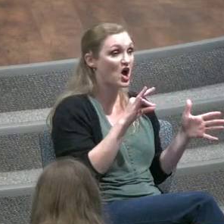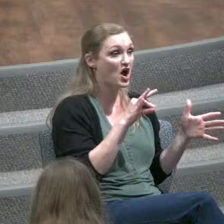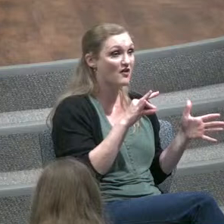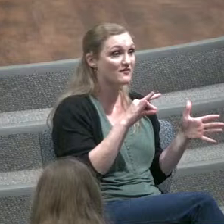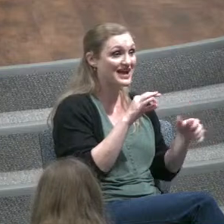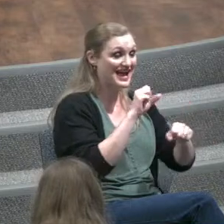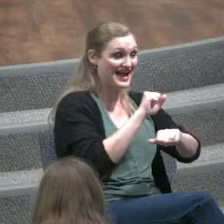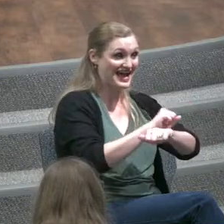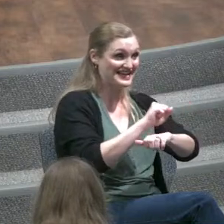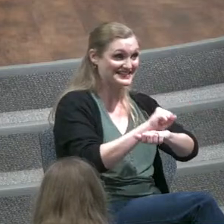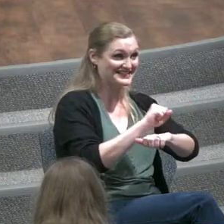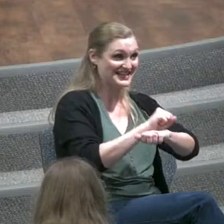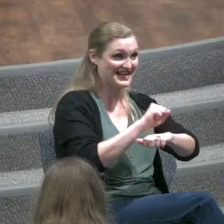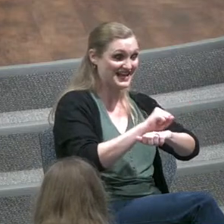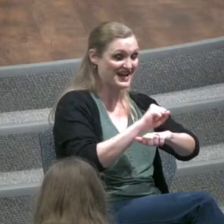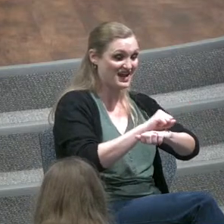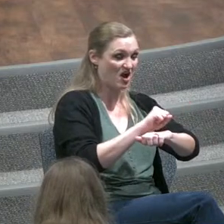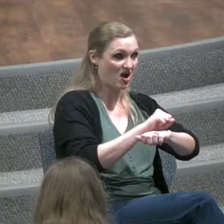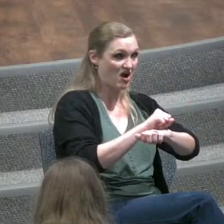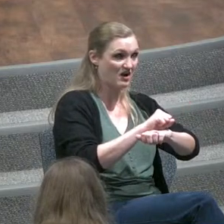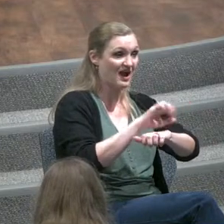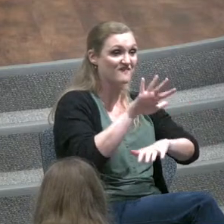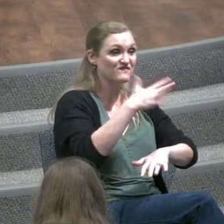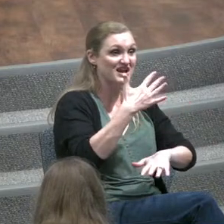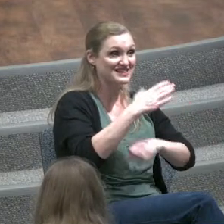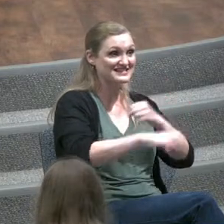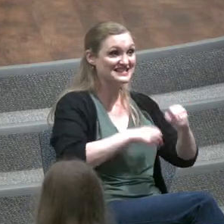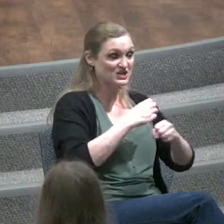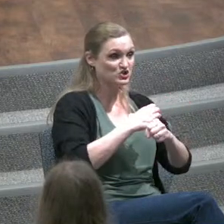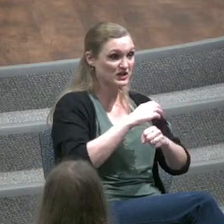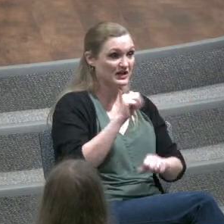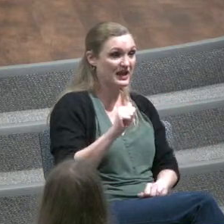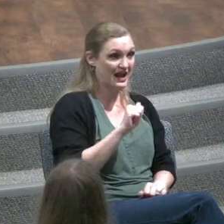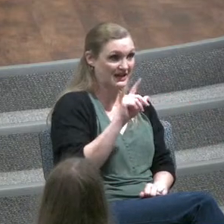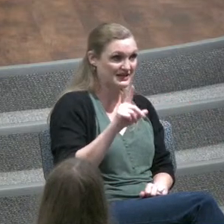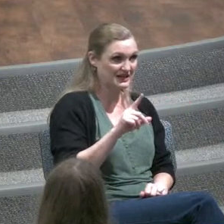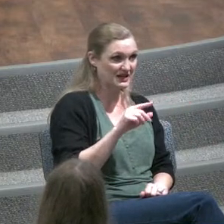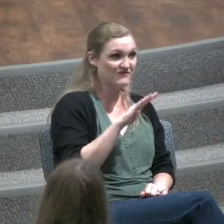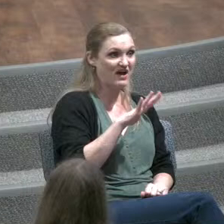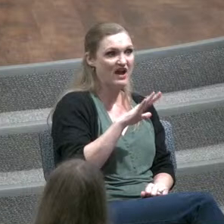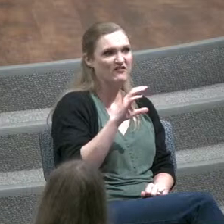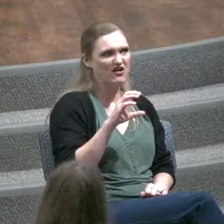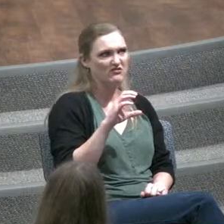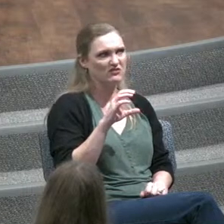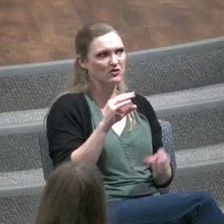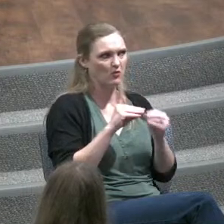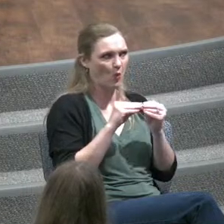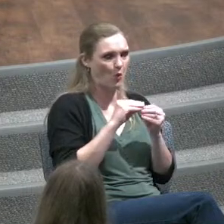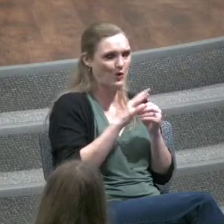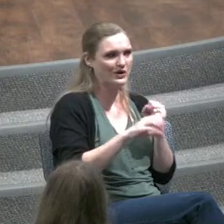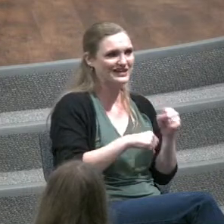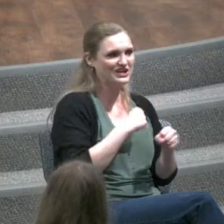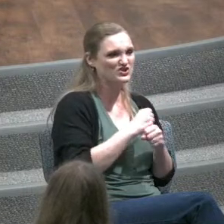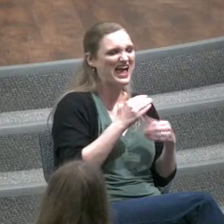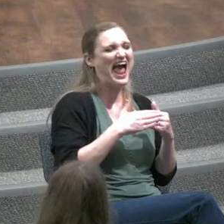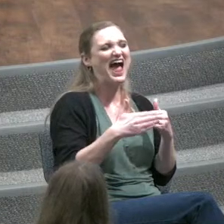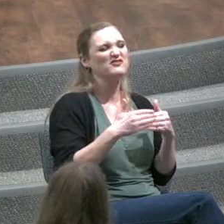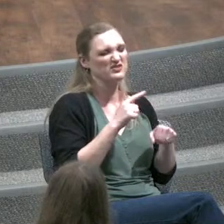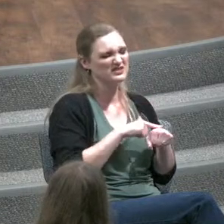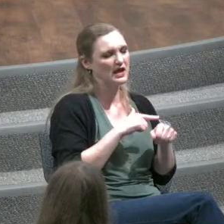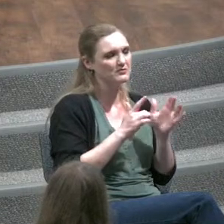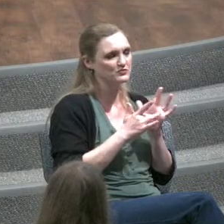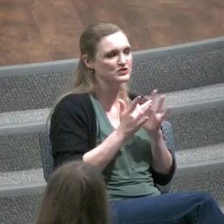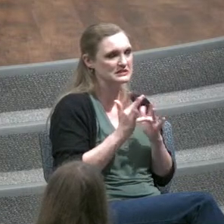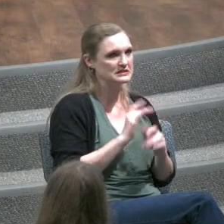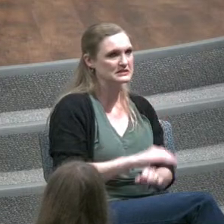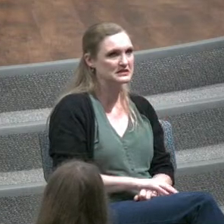a synagogue from the 5th century AD. So we're talking, 500 plus years after the time of